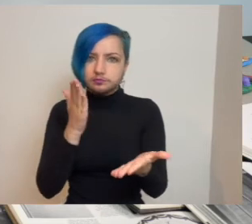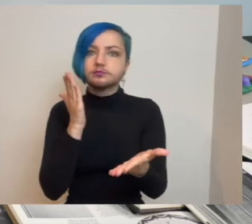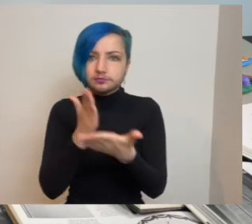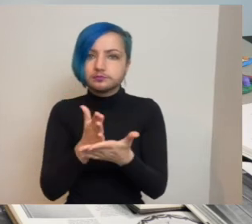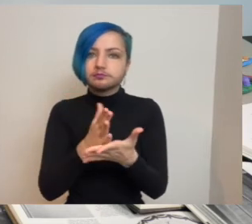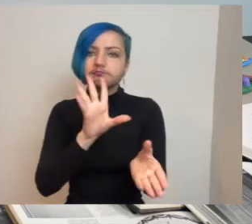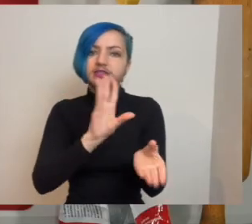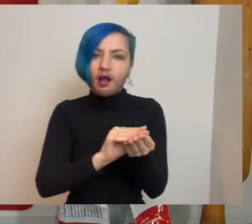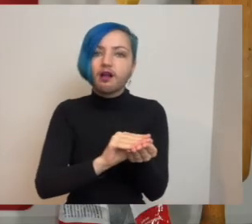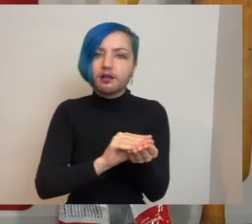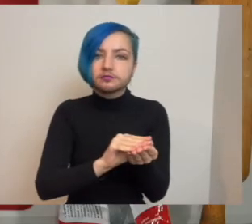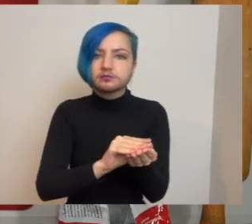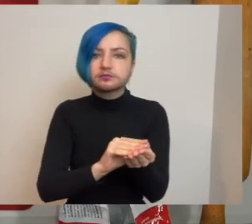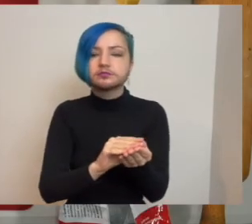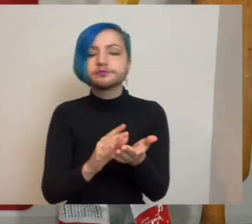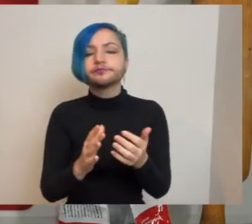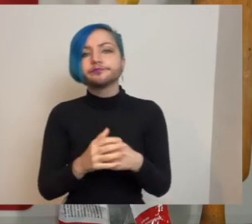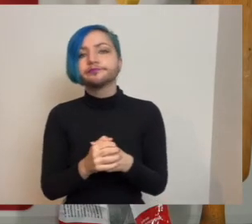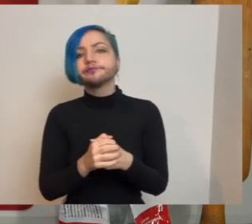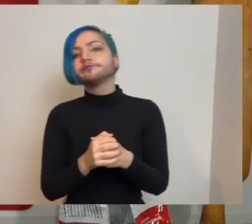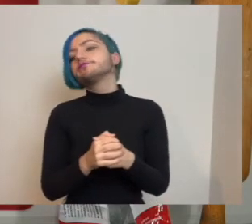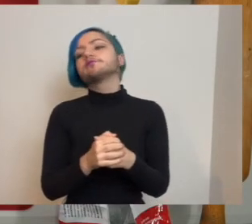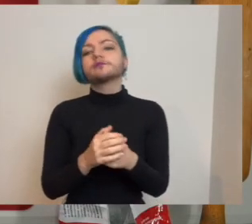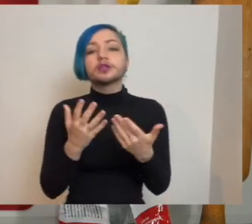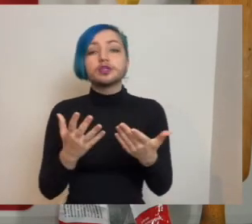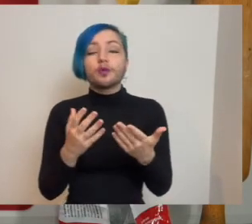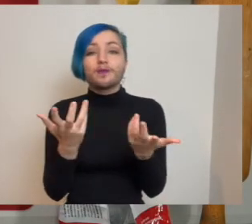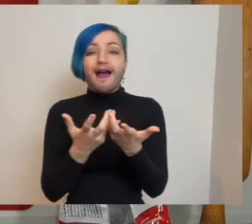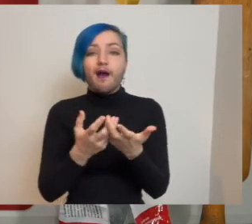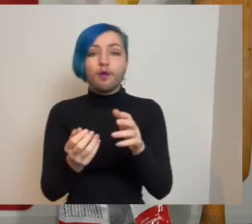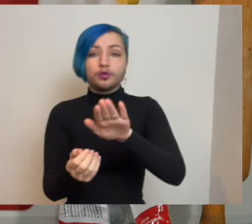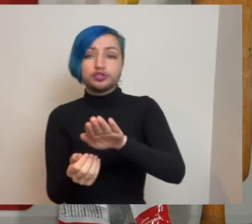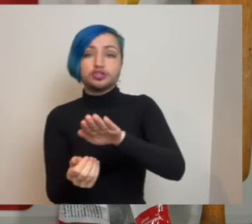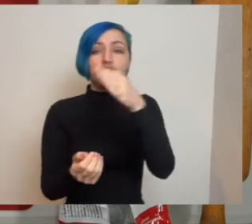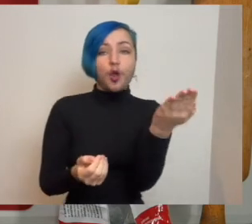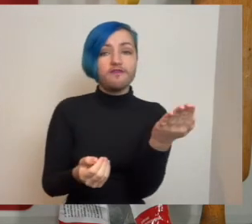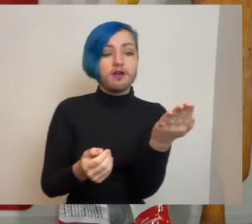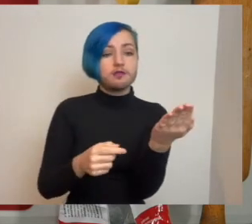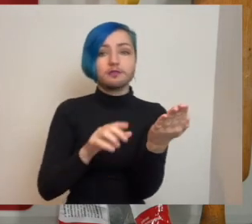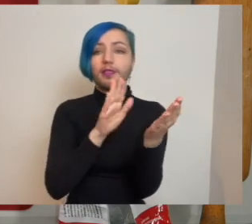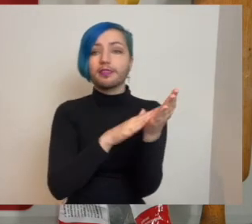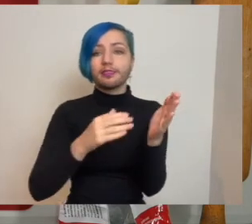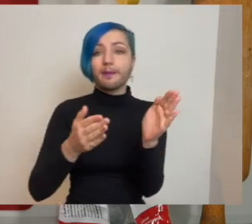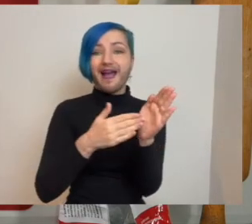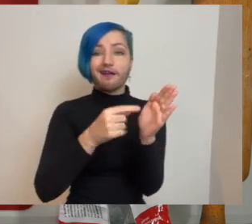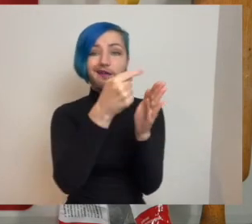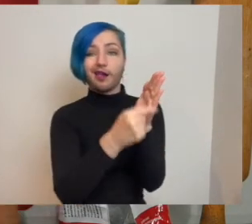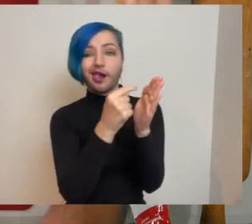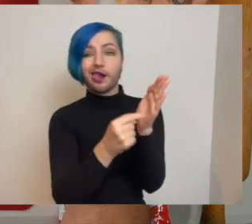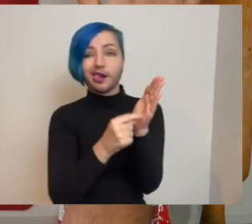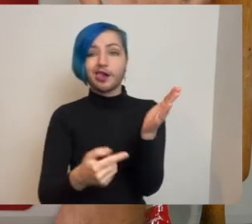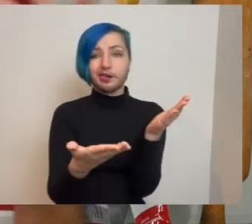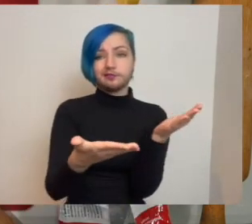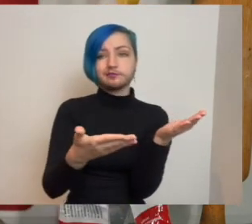stuck together. So if you score the underside, like so, and